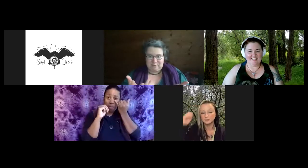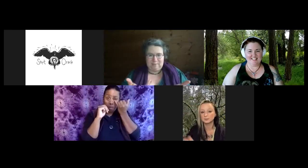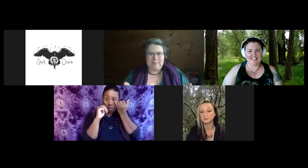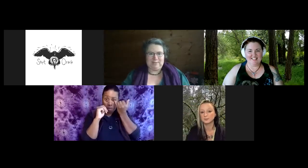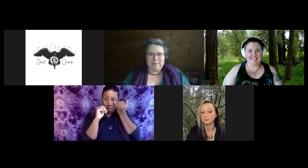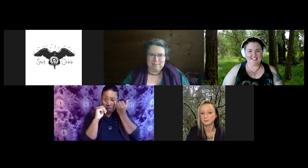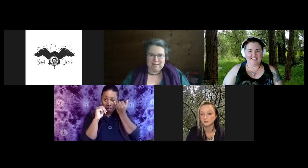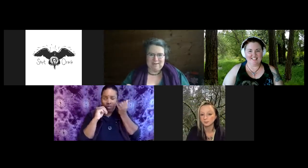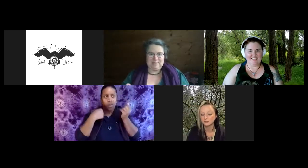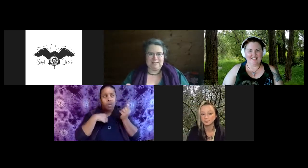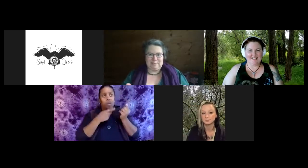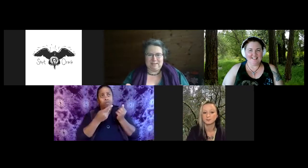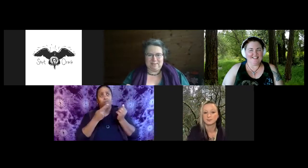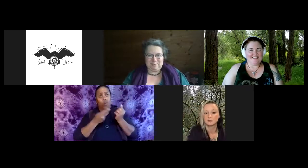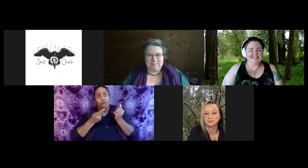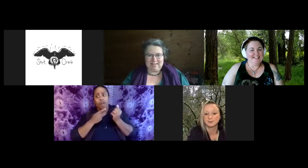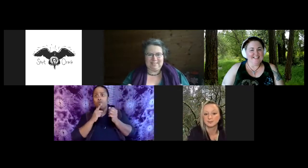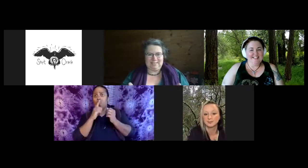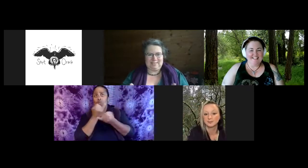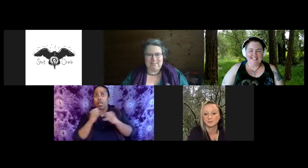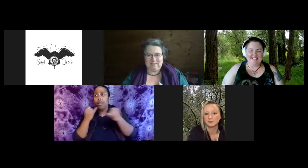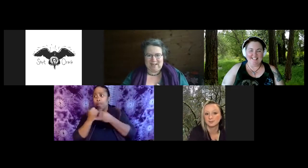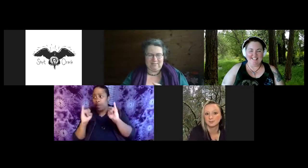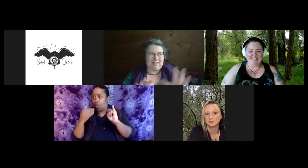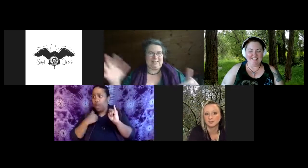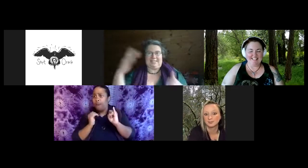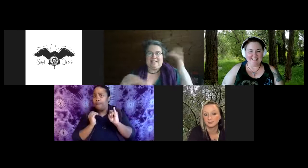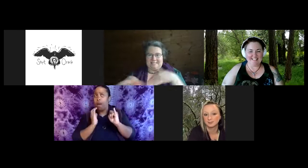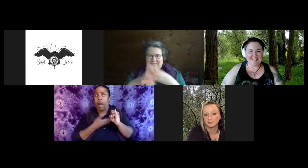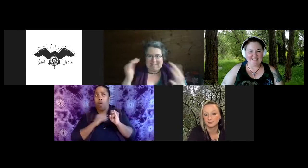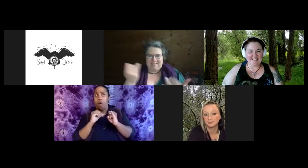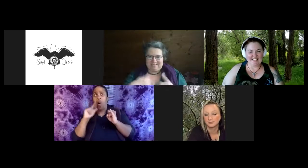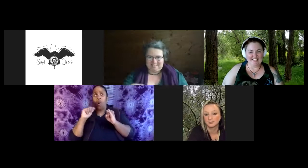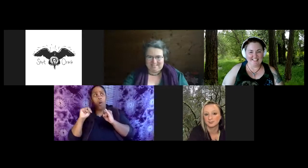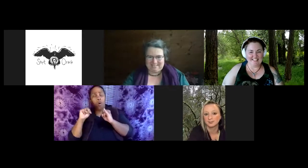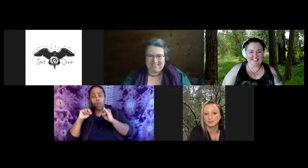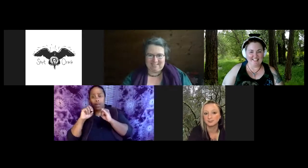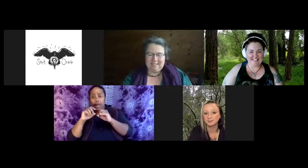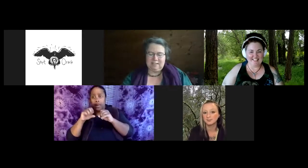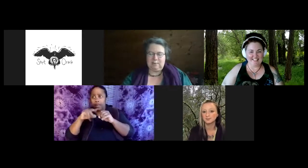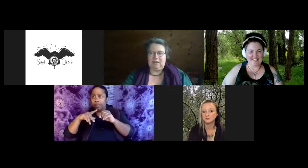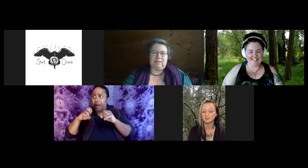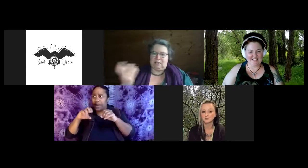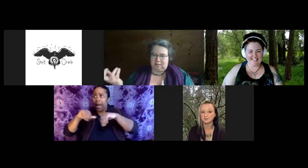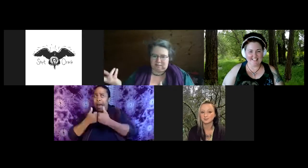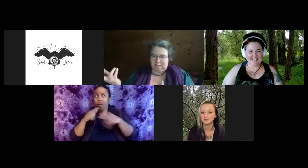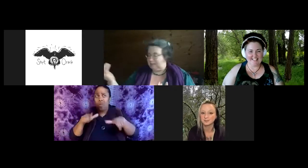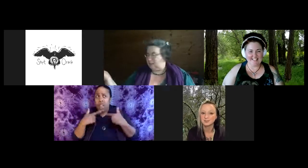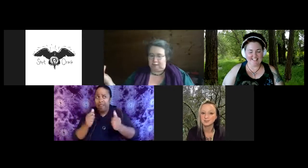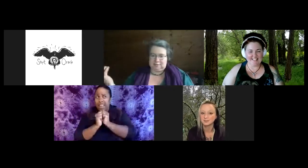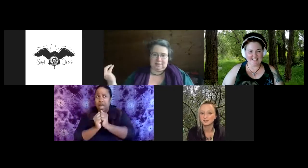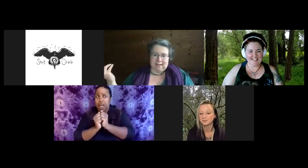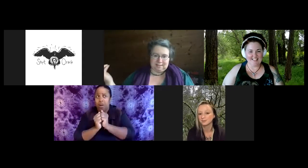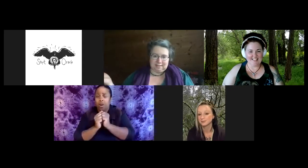dance, like we're both so independent, we so much have our own space and do things our own way, and we're like this dance of like, how do we do all this together? So we know that the dogs,